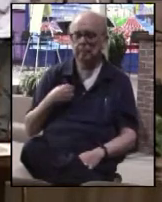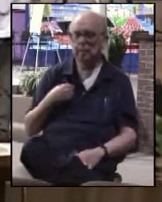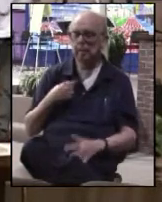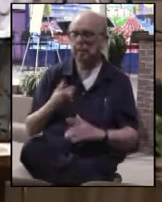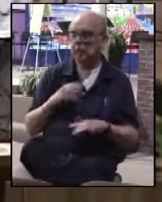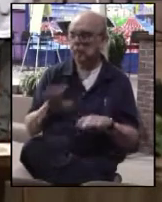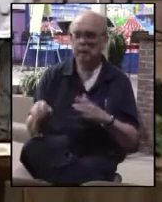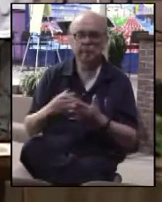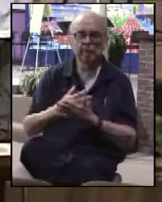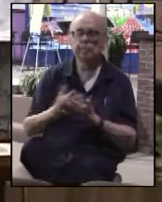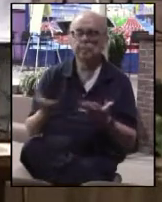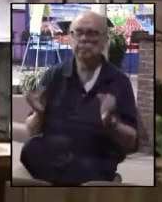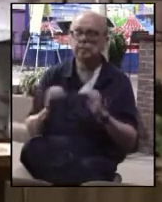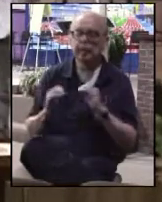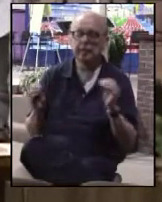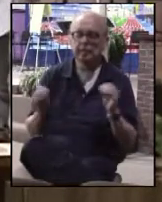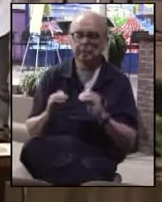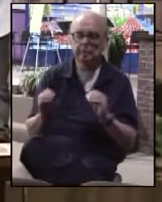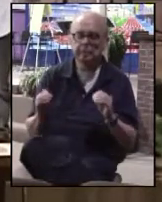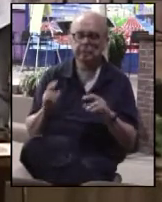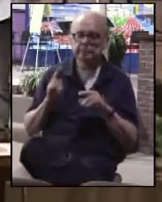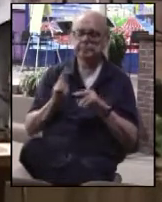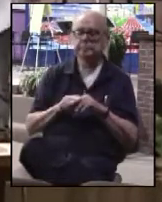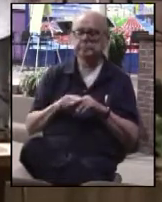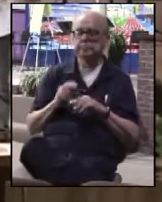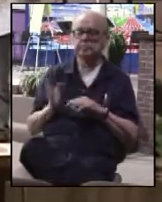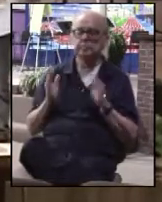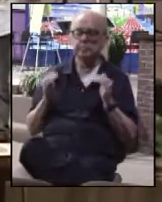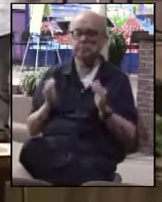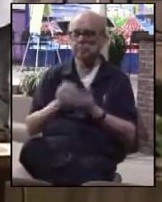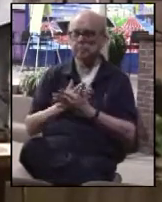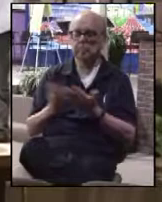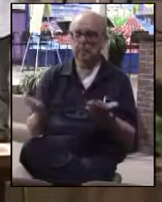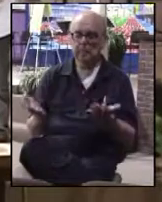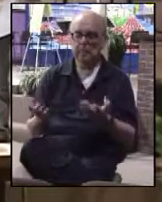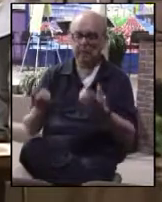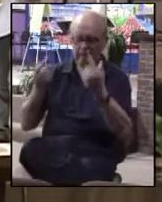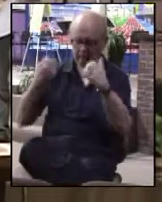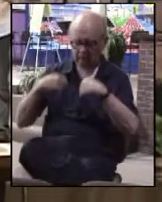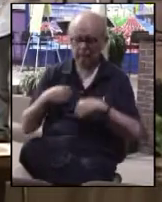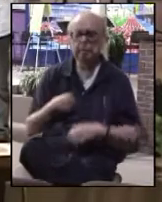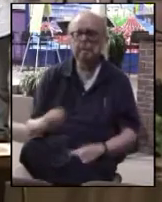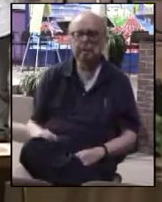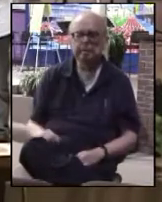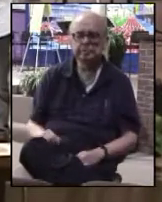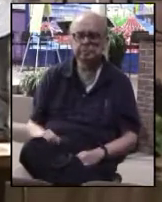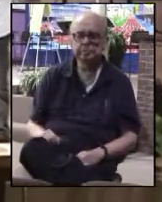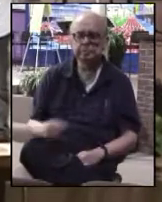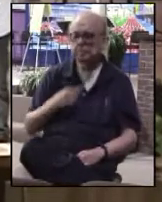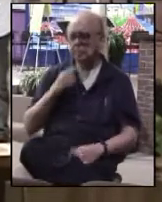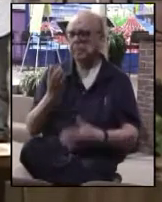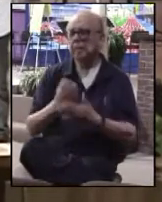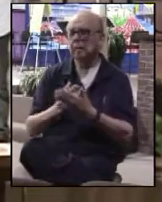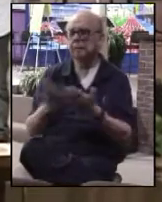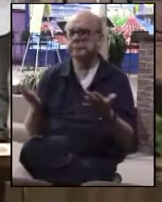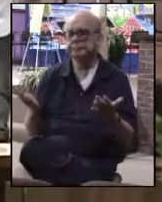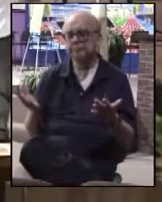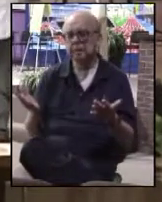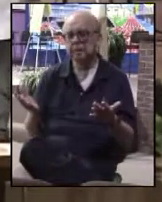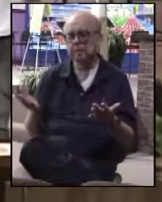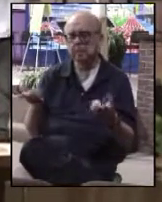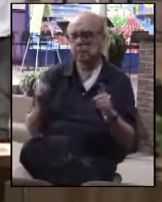doing anything I'm sitting here expecting everything to come to me but let me say this to you